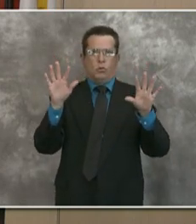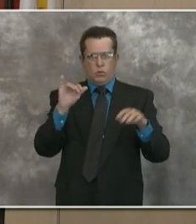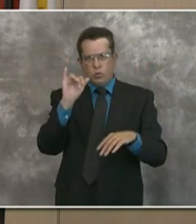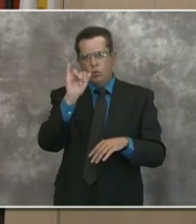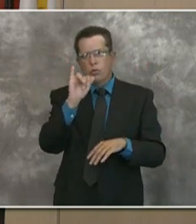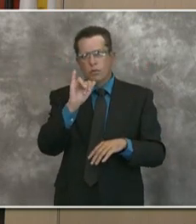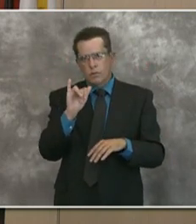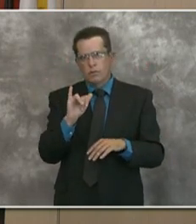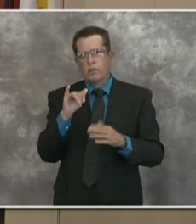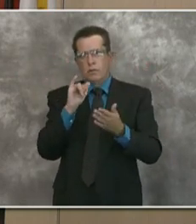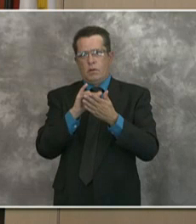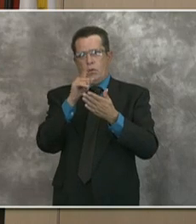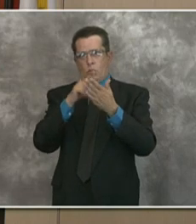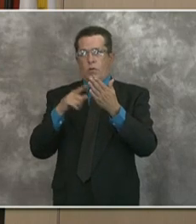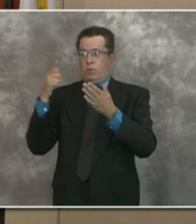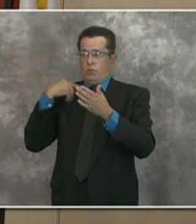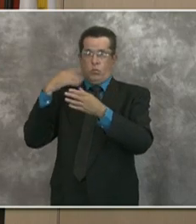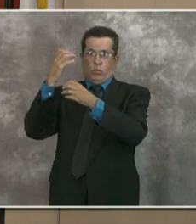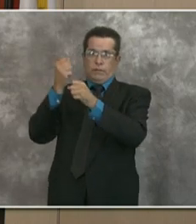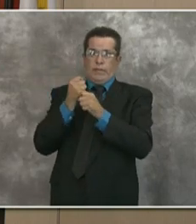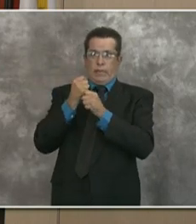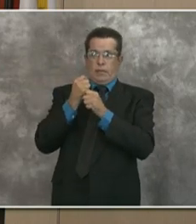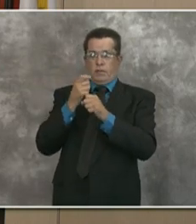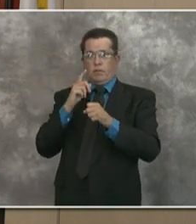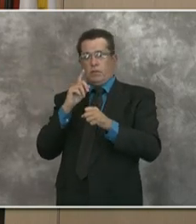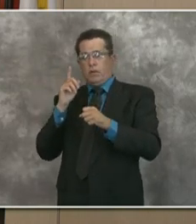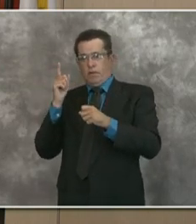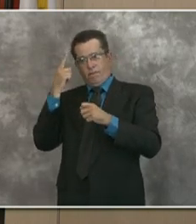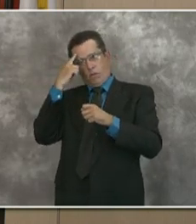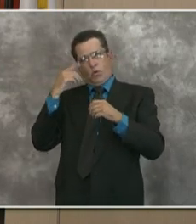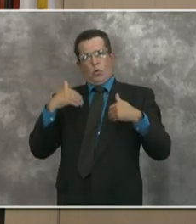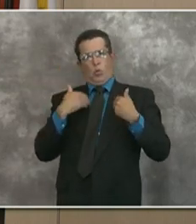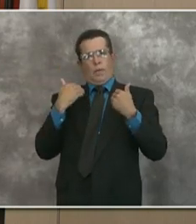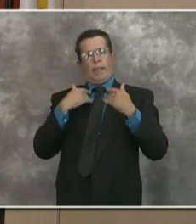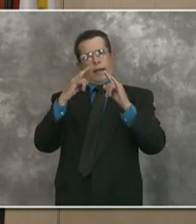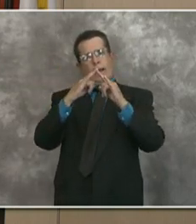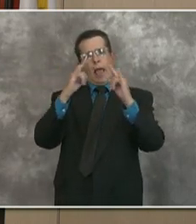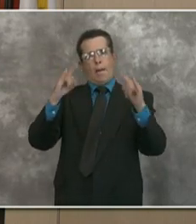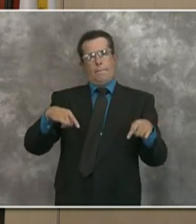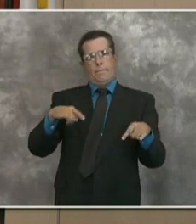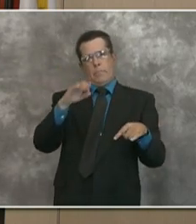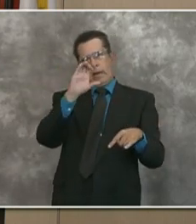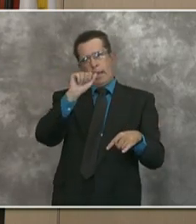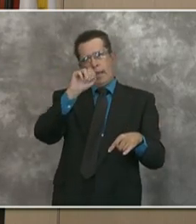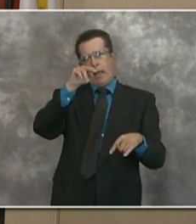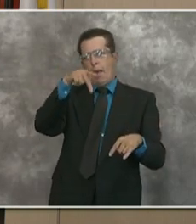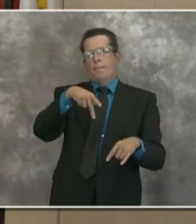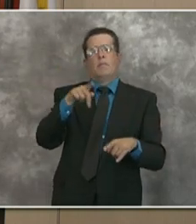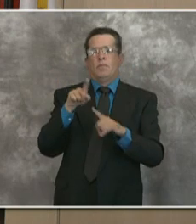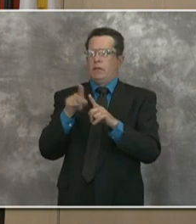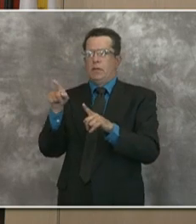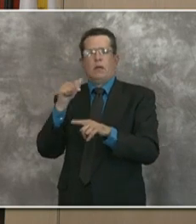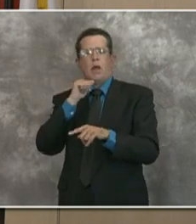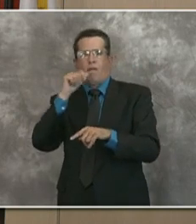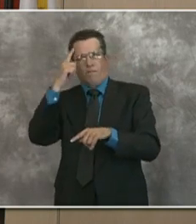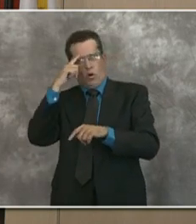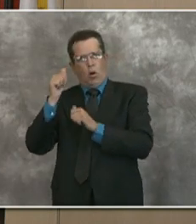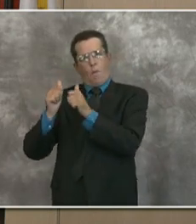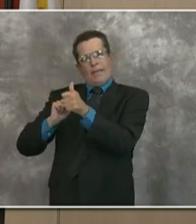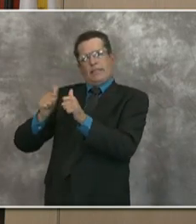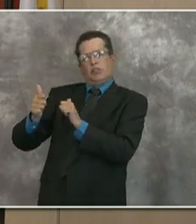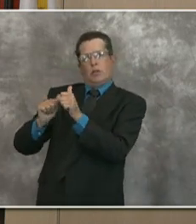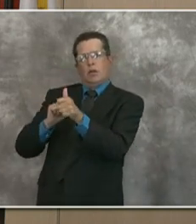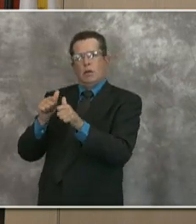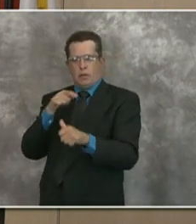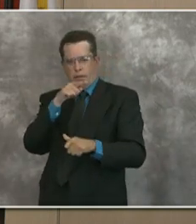the guidance that we've received is related to youth camps, which does not include competition. It includes the